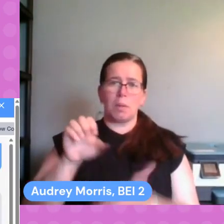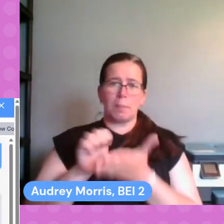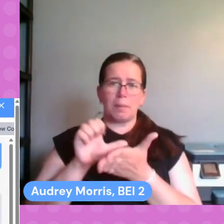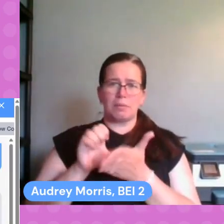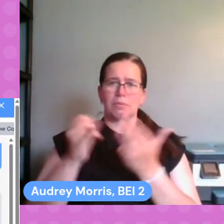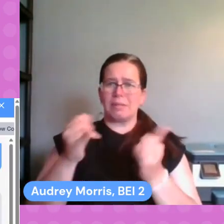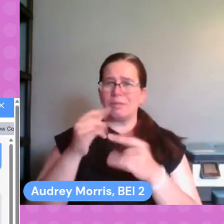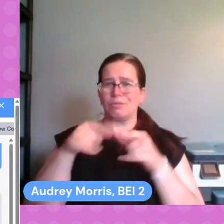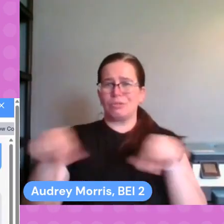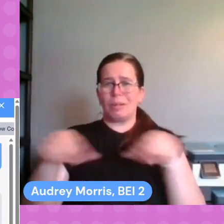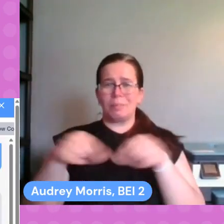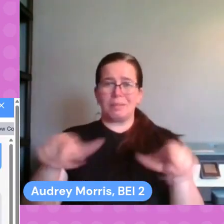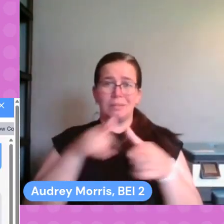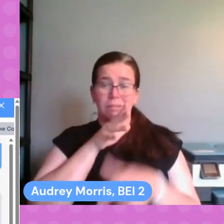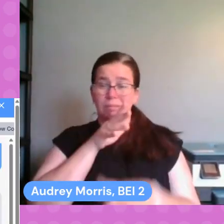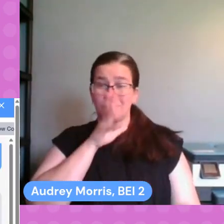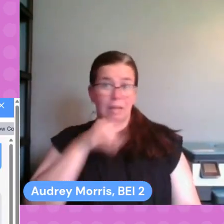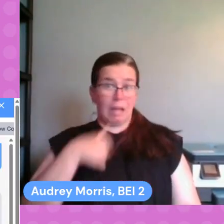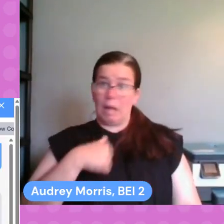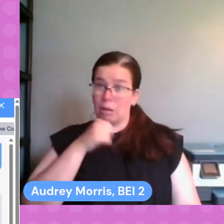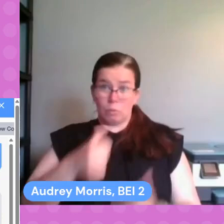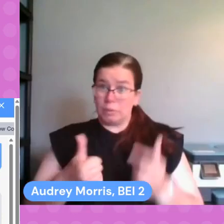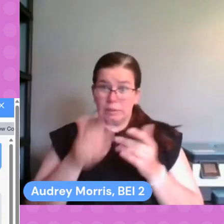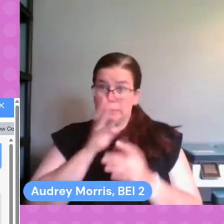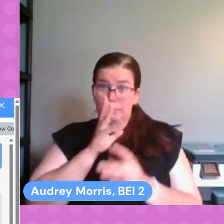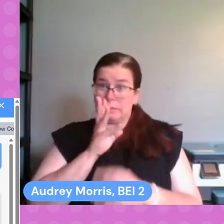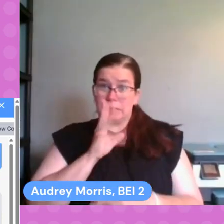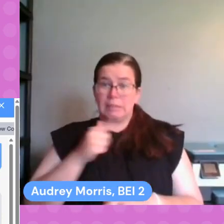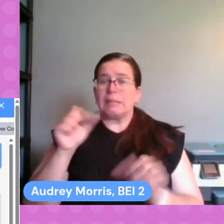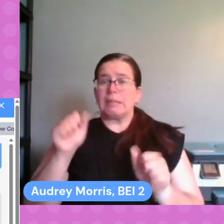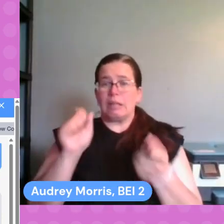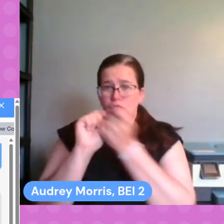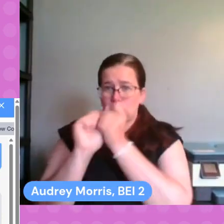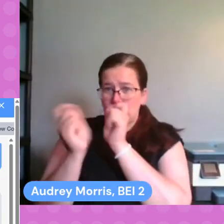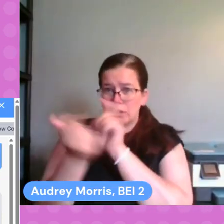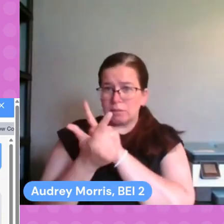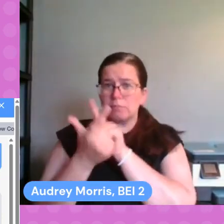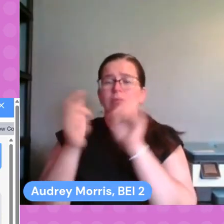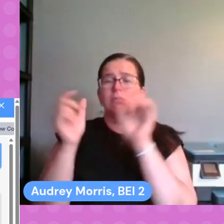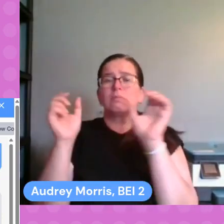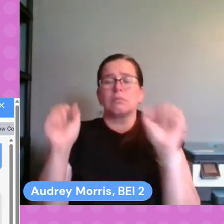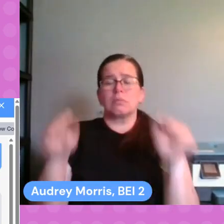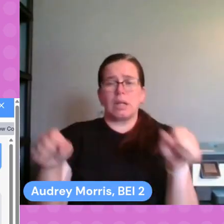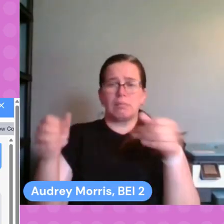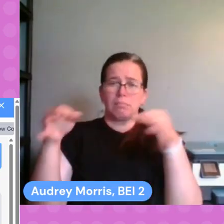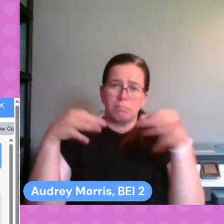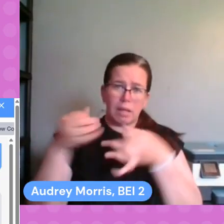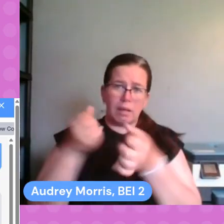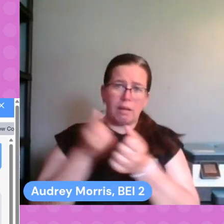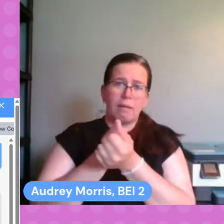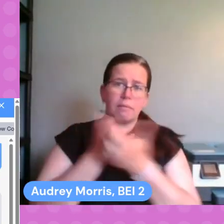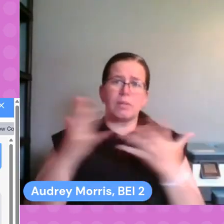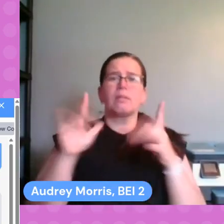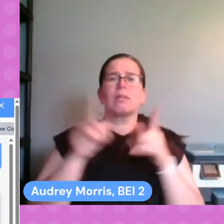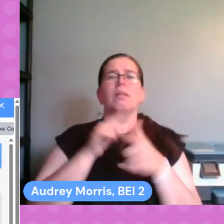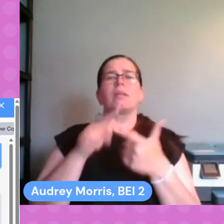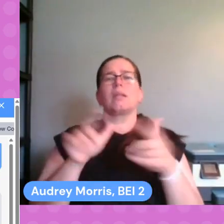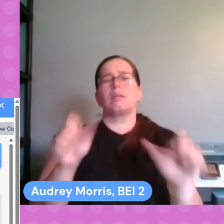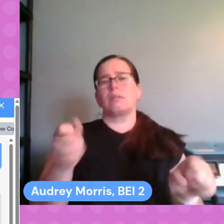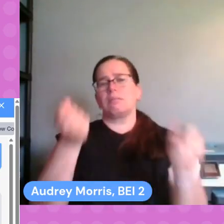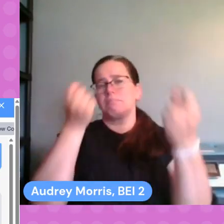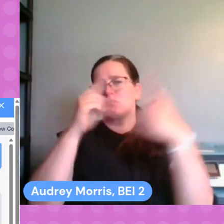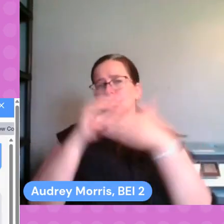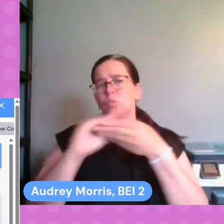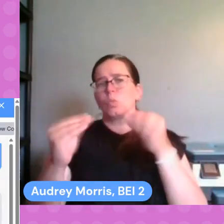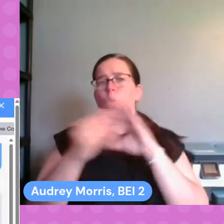speak Japanese. It can transcribe, translate, and explain everything so that you can understand these stories that are being